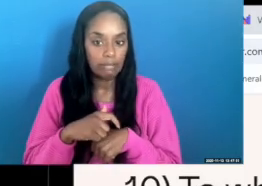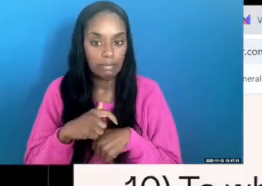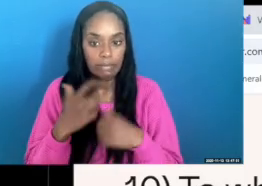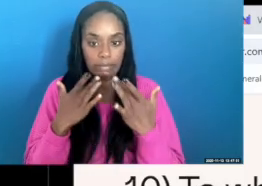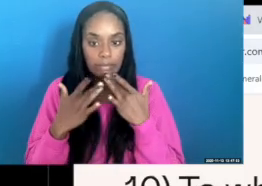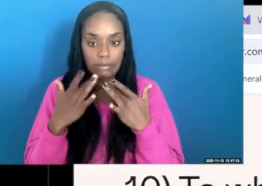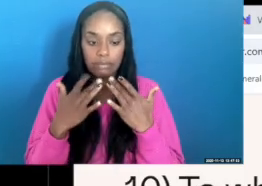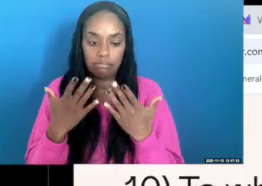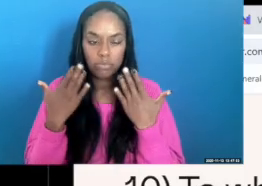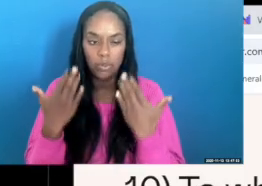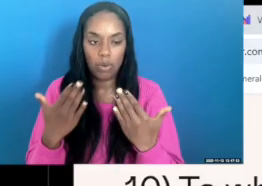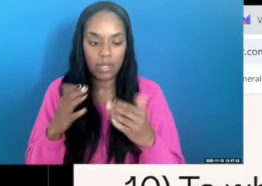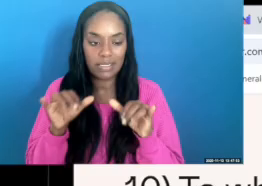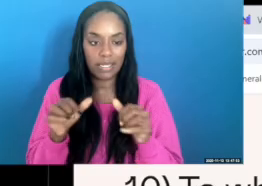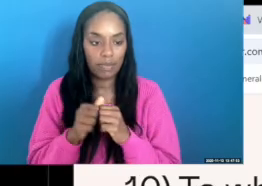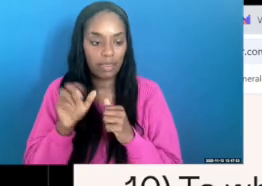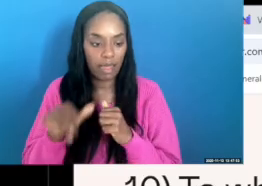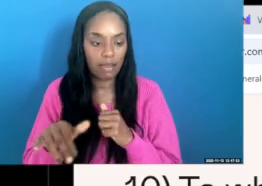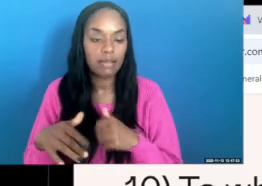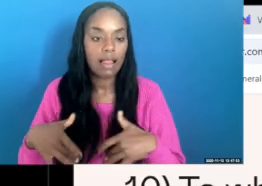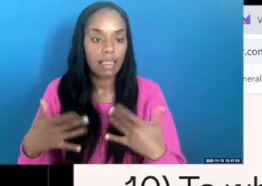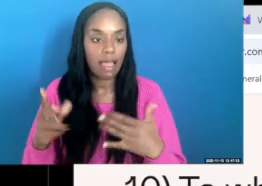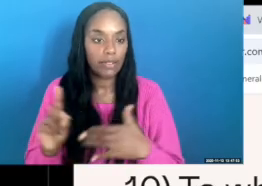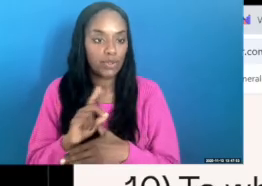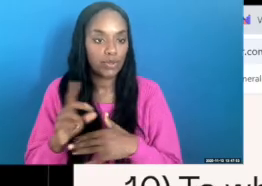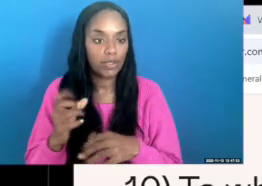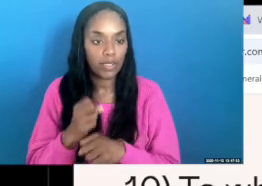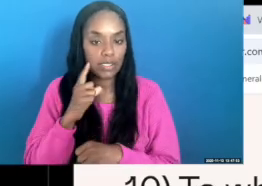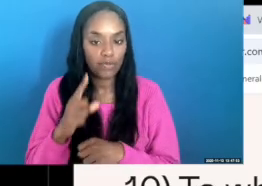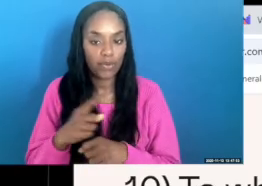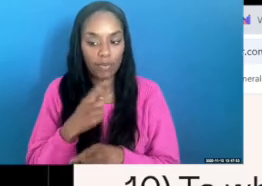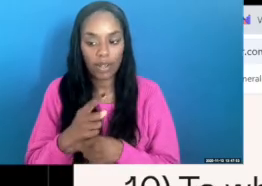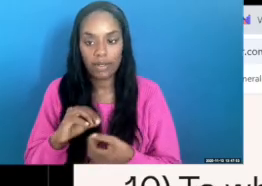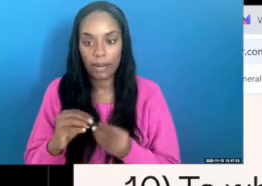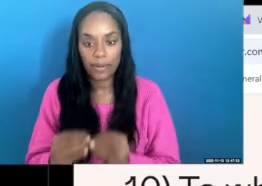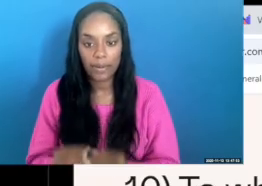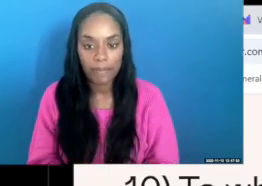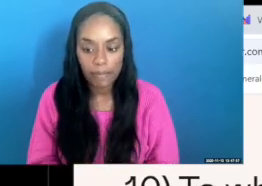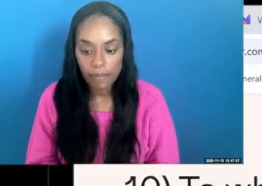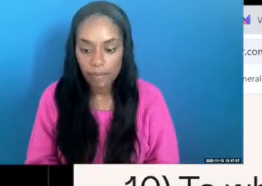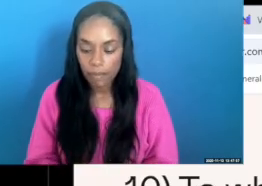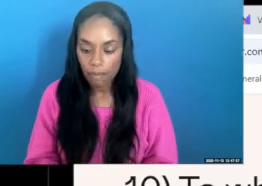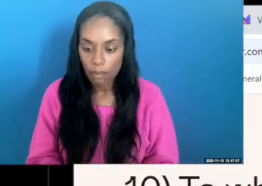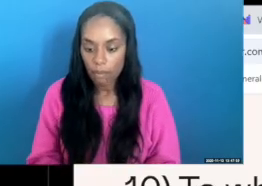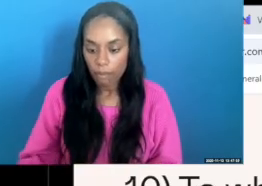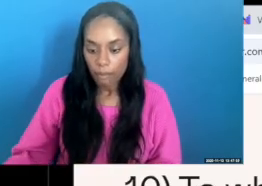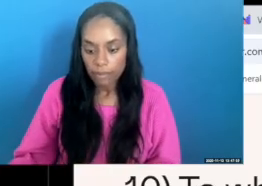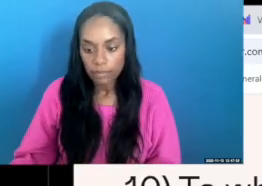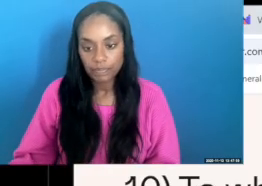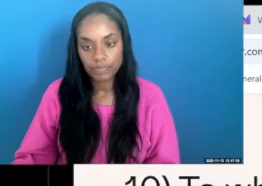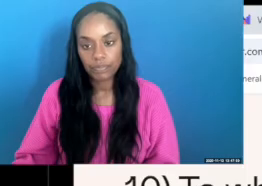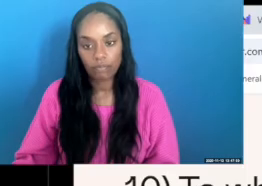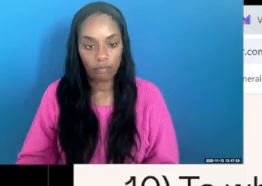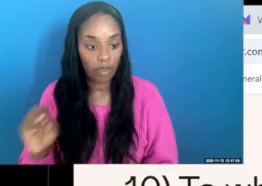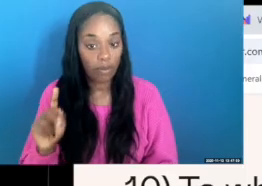was 3.8. But given the fact that we are probably going to end up being short on time like the light duty session this